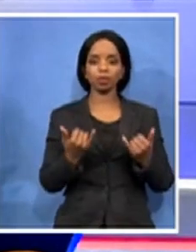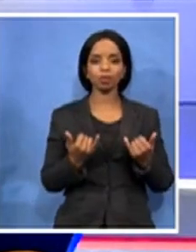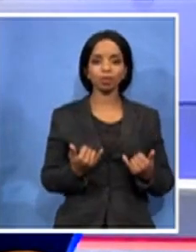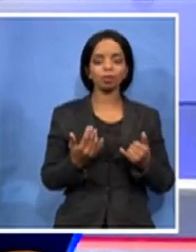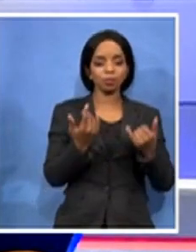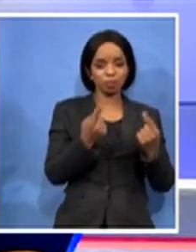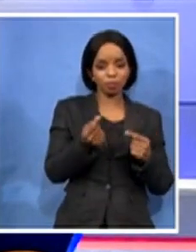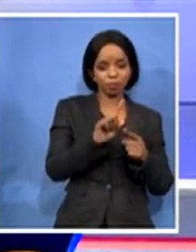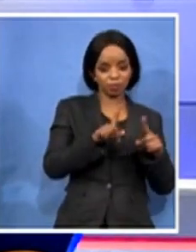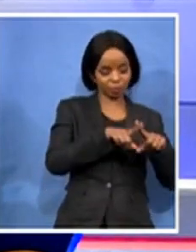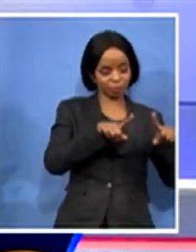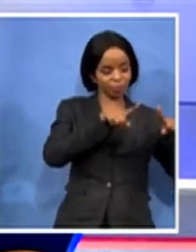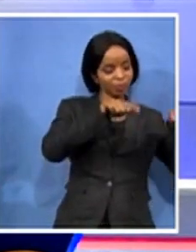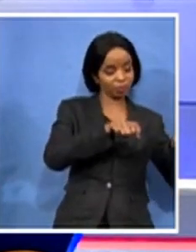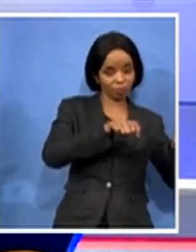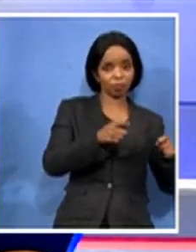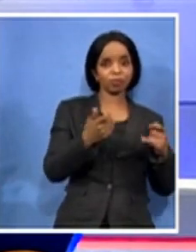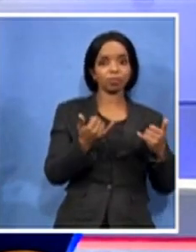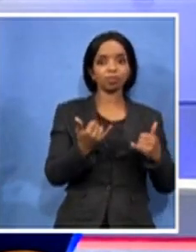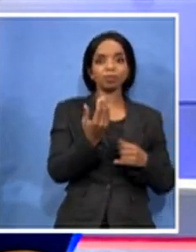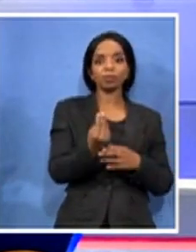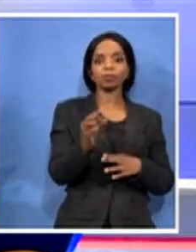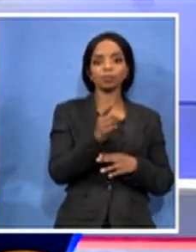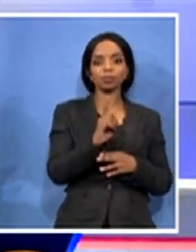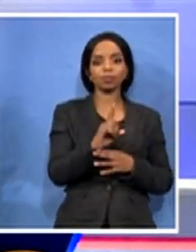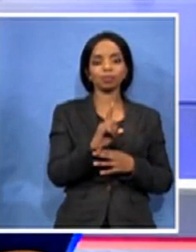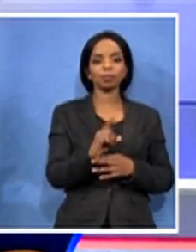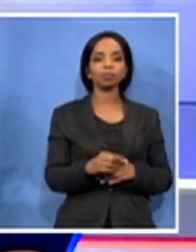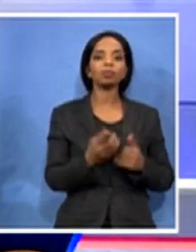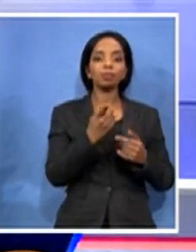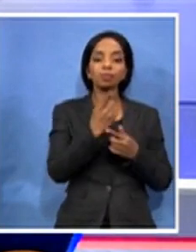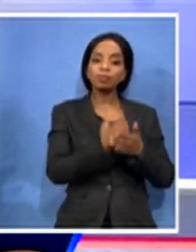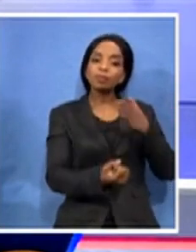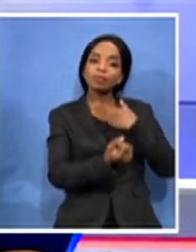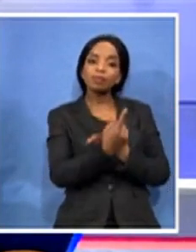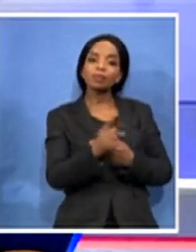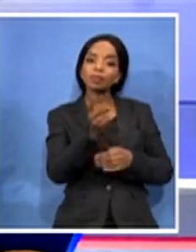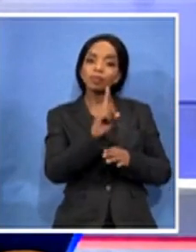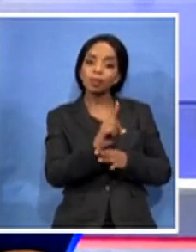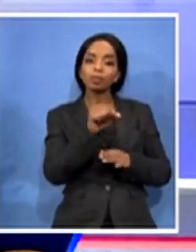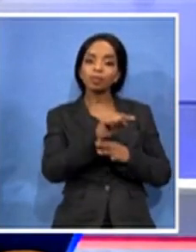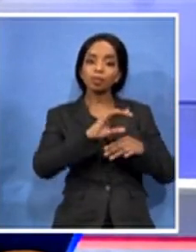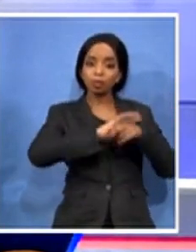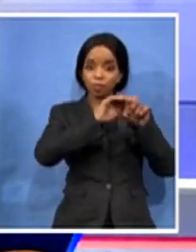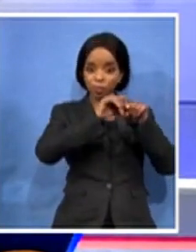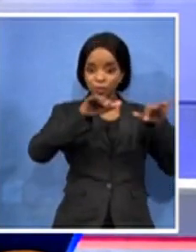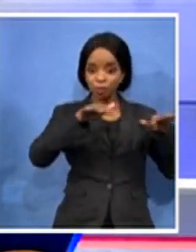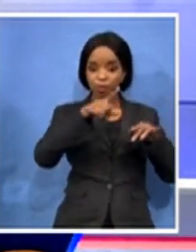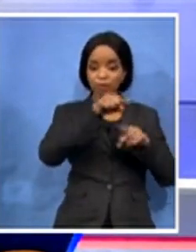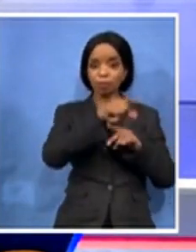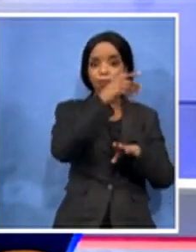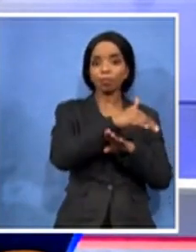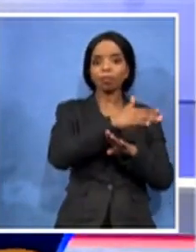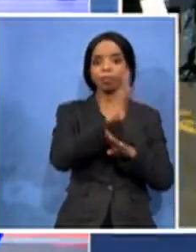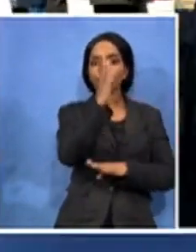silent public prayer against COVID-19 corruption outside from midday. We now cross